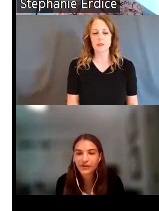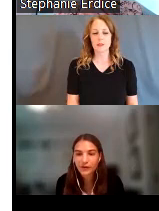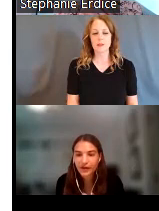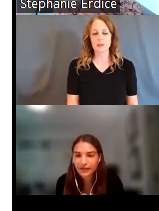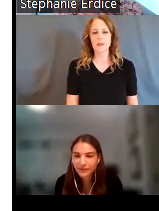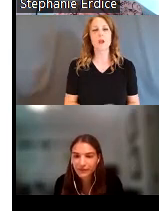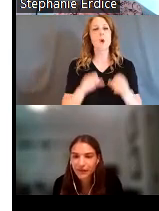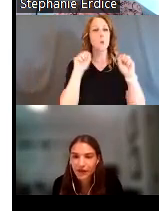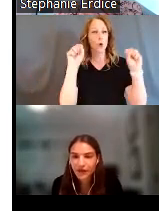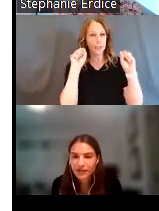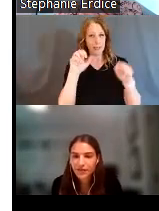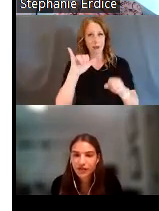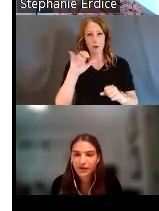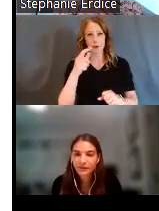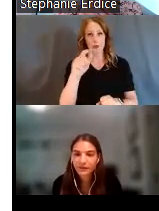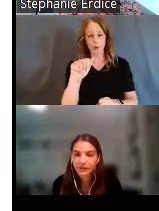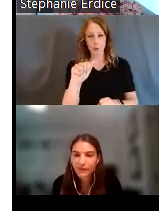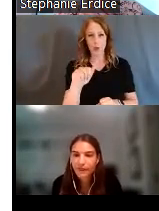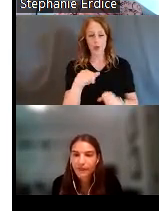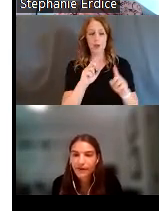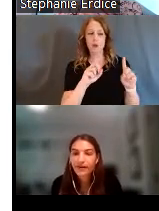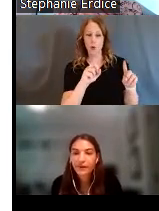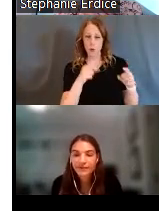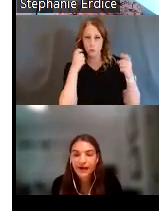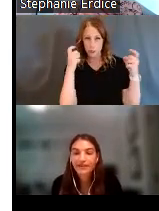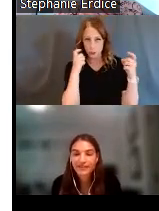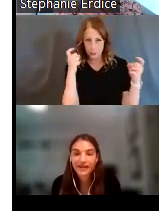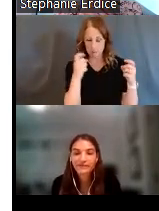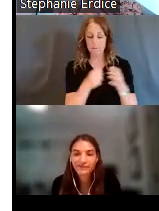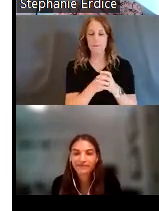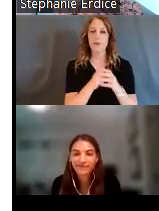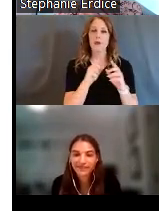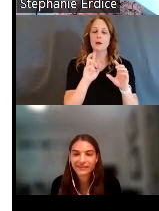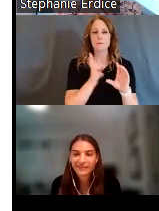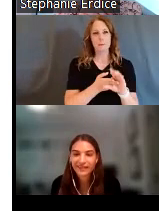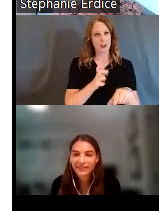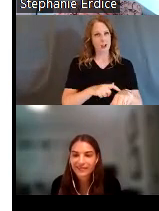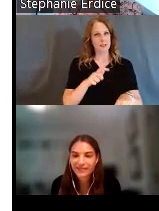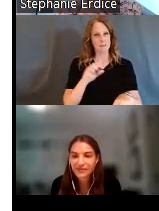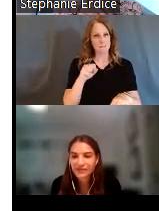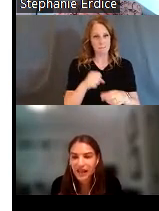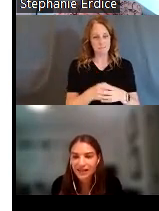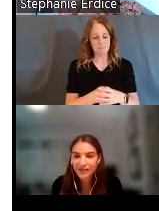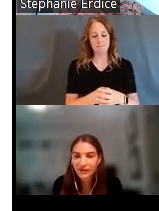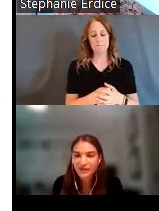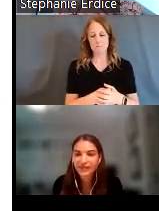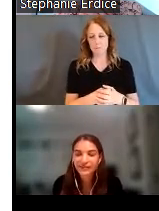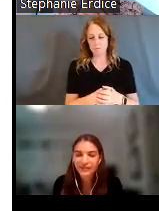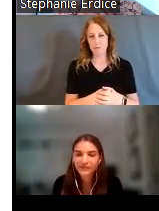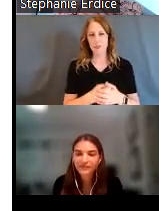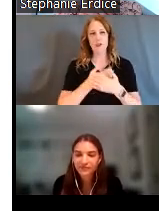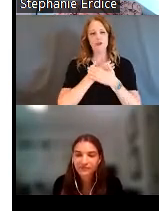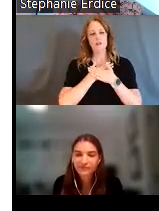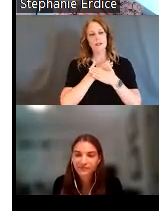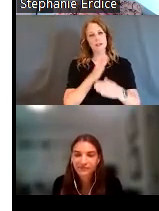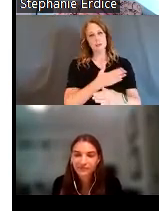Working out, yoga, going to the gym, going to bed in time. Yes.